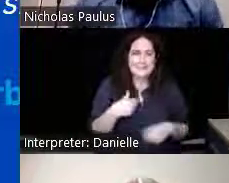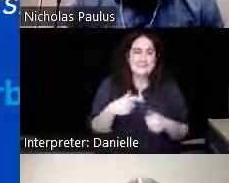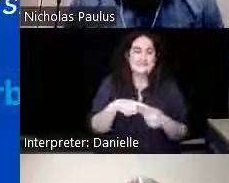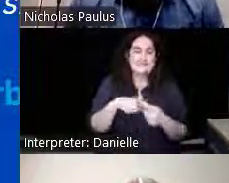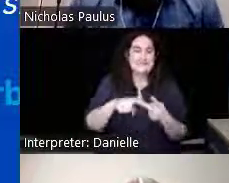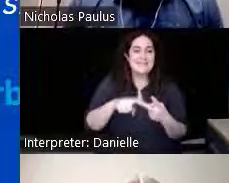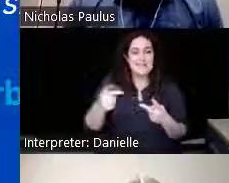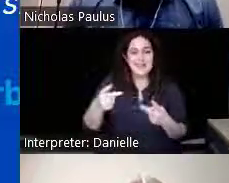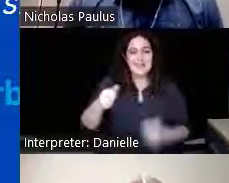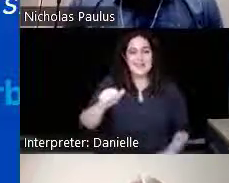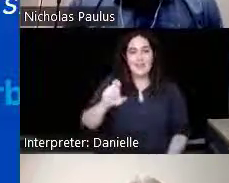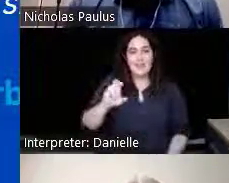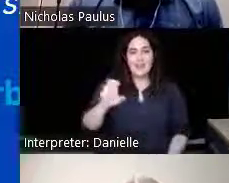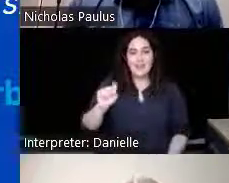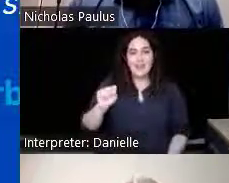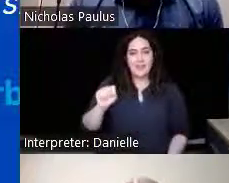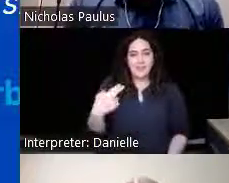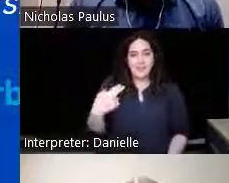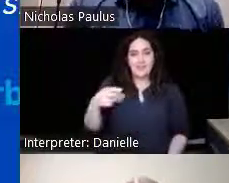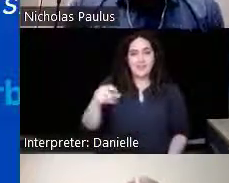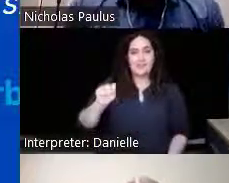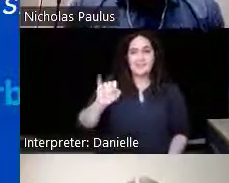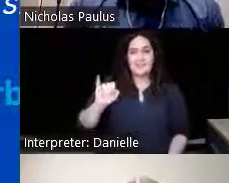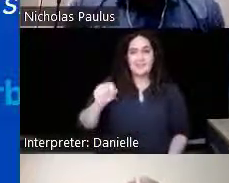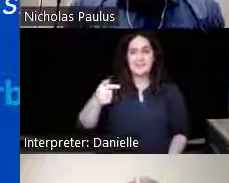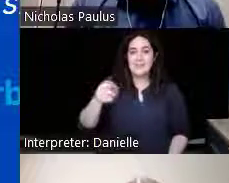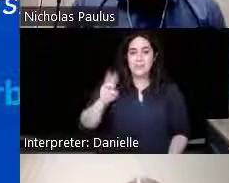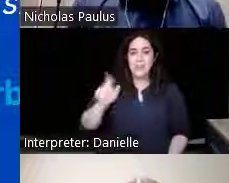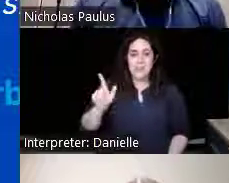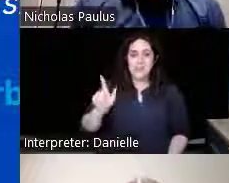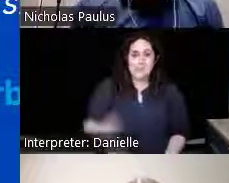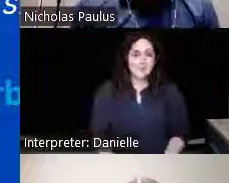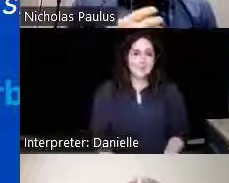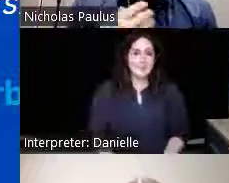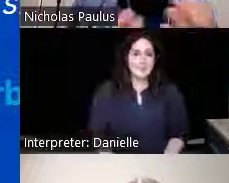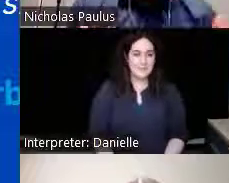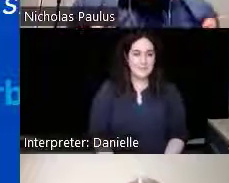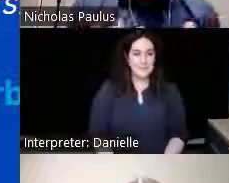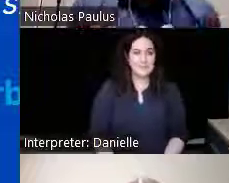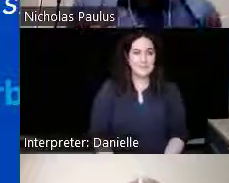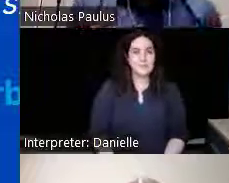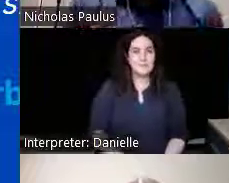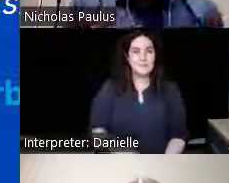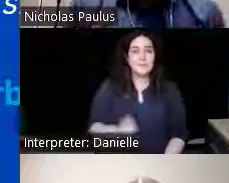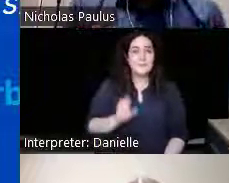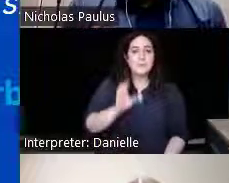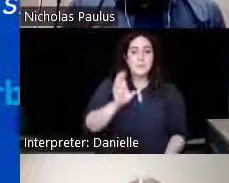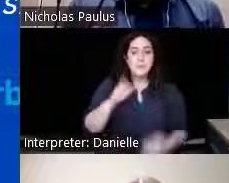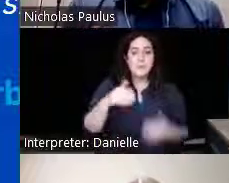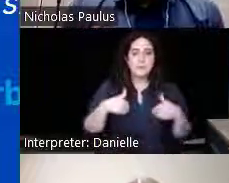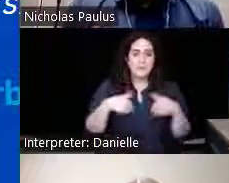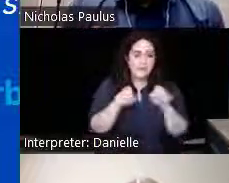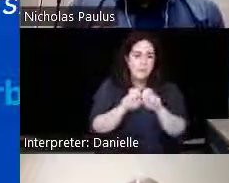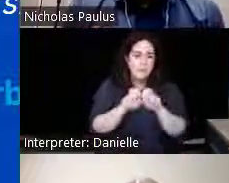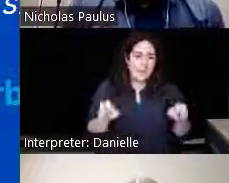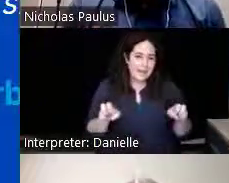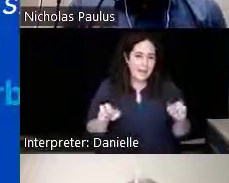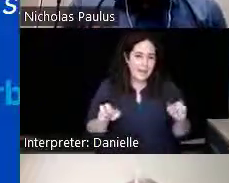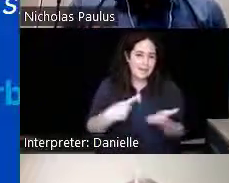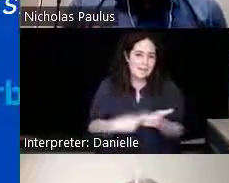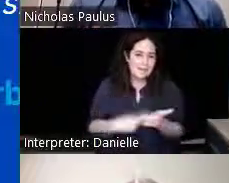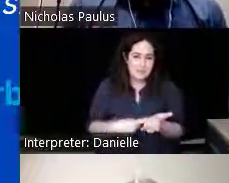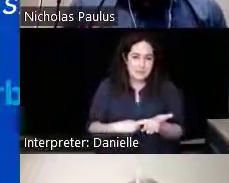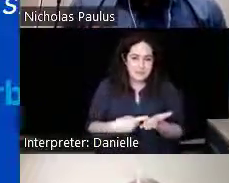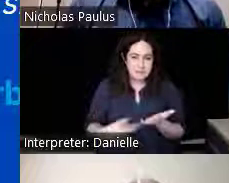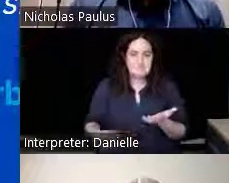us. We're going to have kind of a panel discussion. Garreth is going to start us